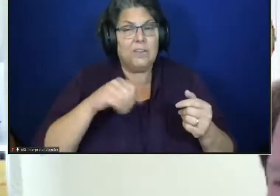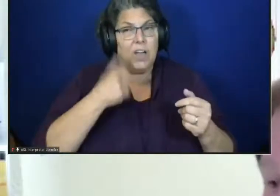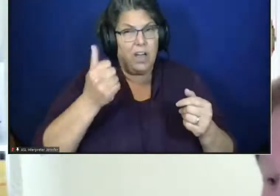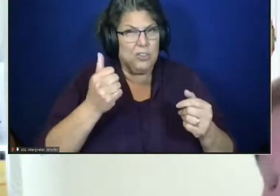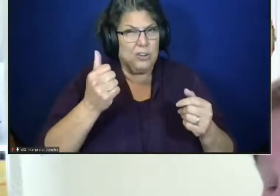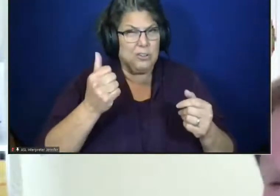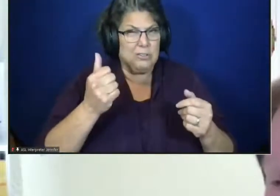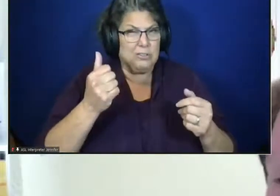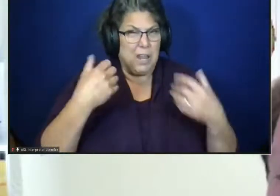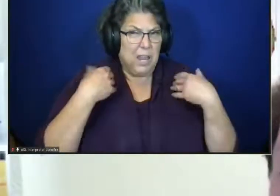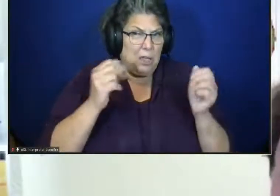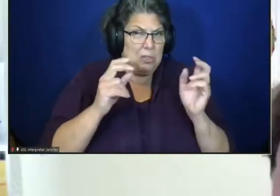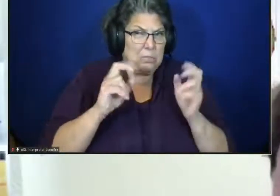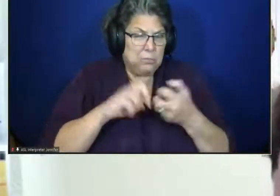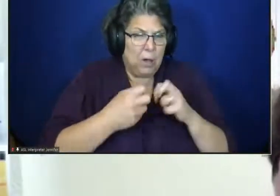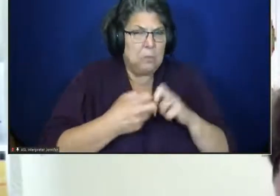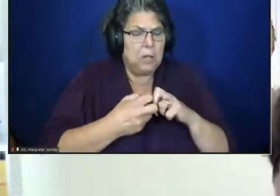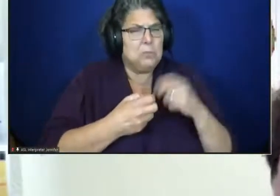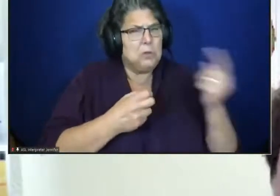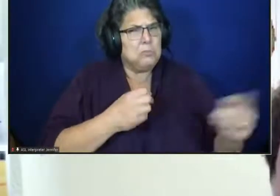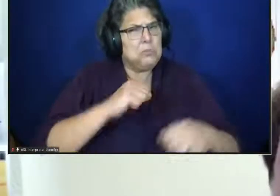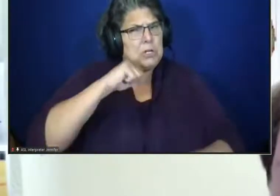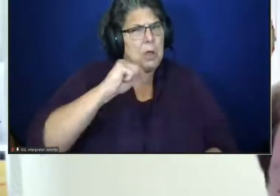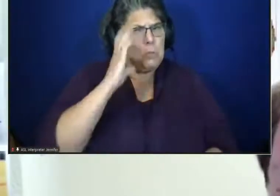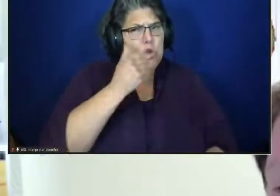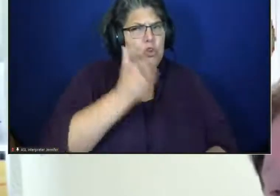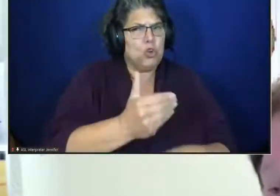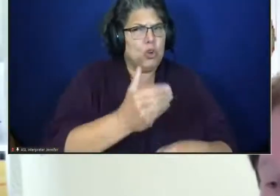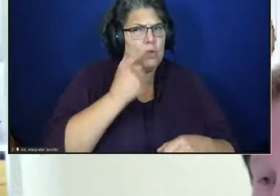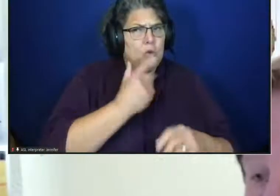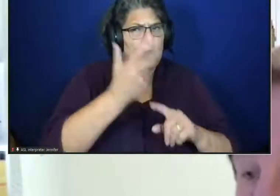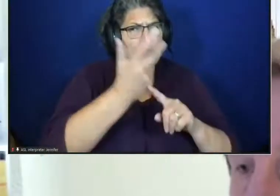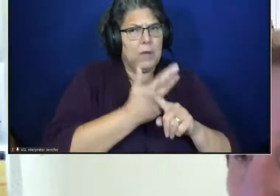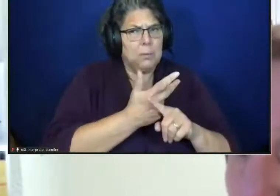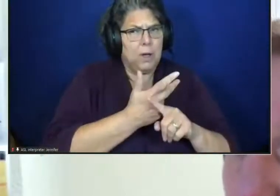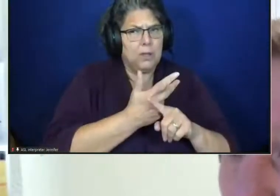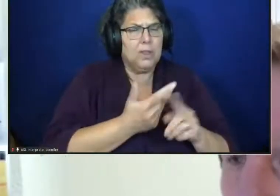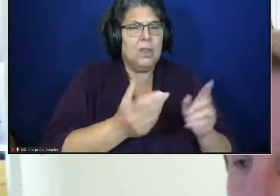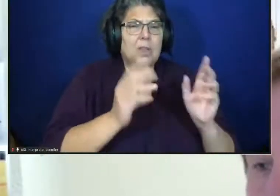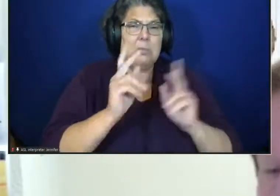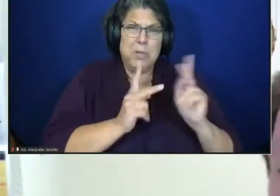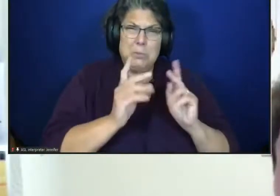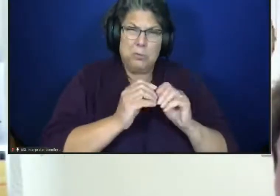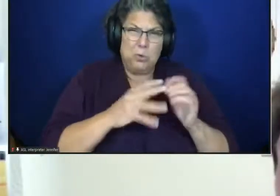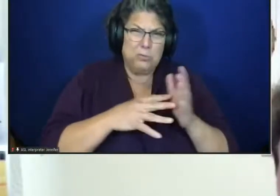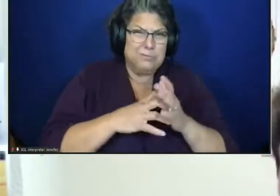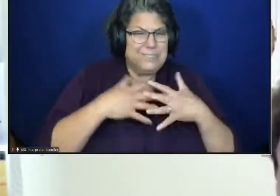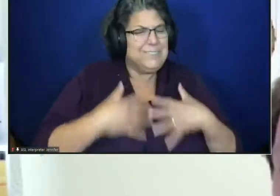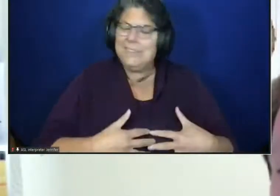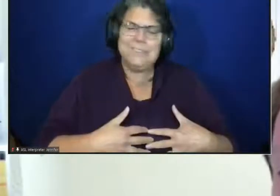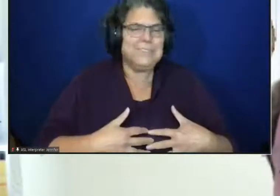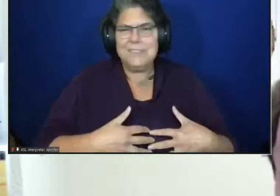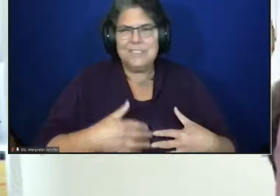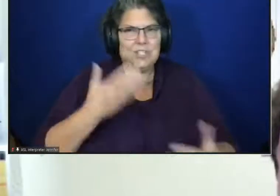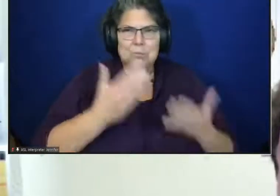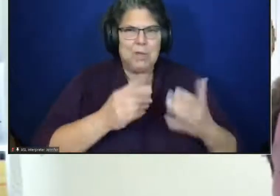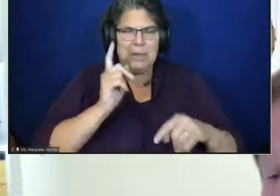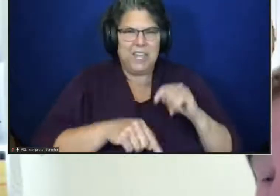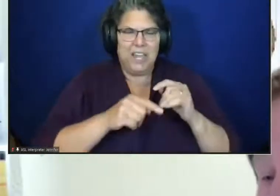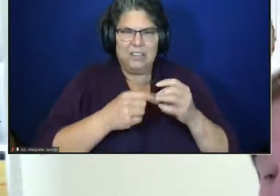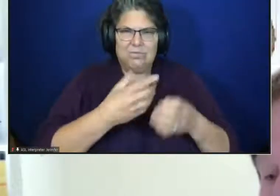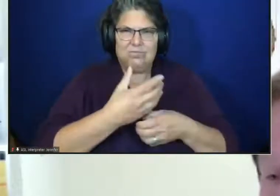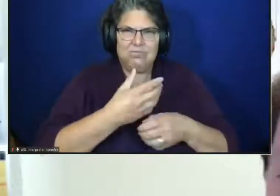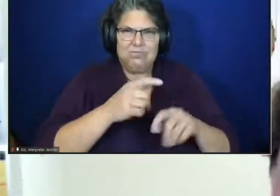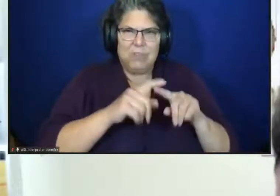protection is pretty good for 3 months. Again, the more vulnerable people, not so reliable. But for those people who have